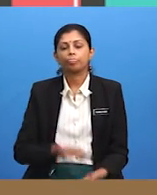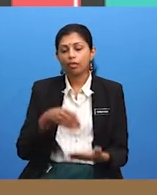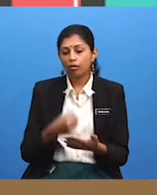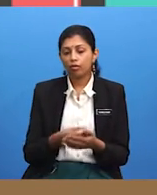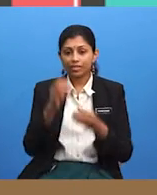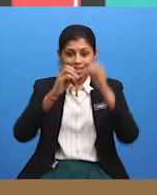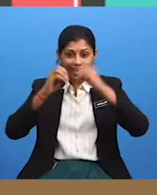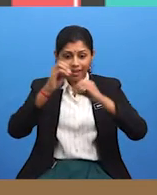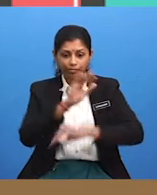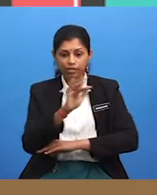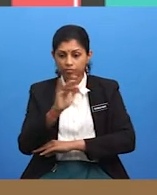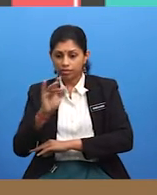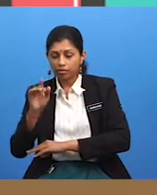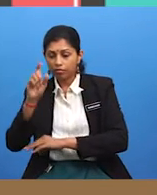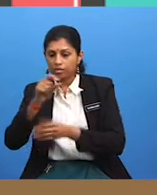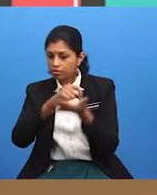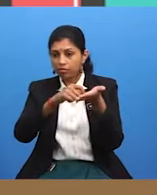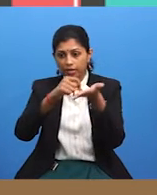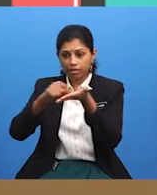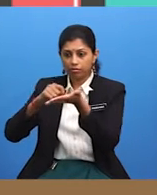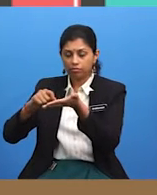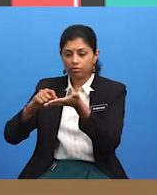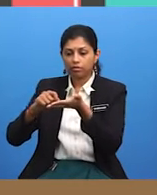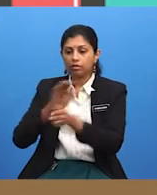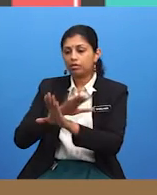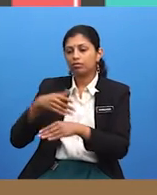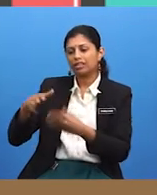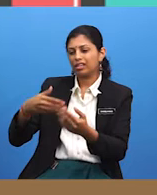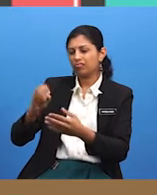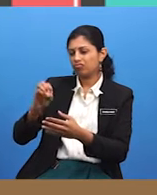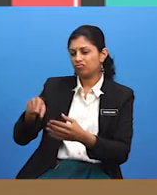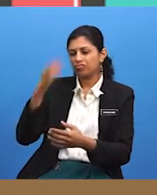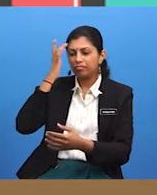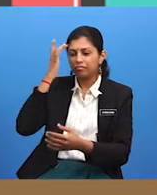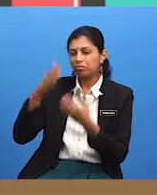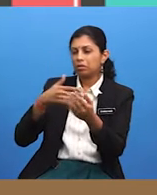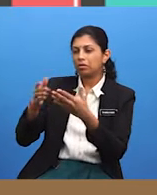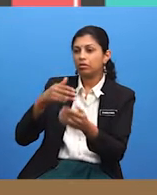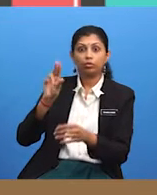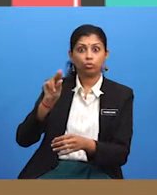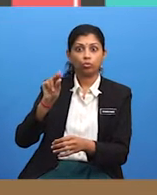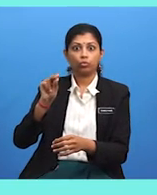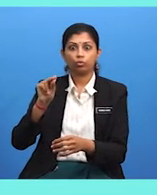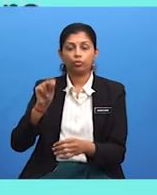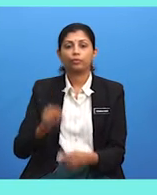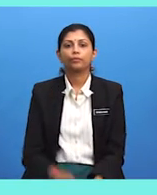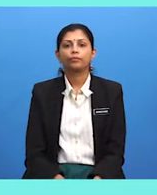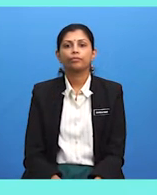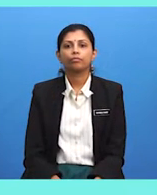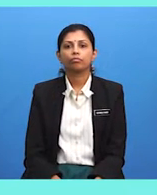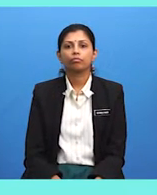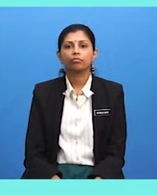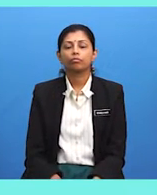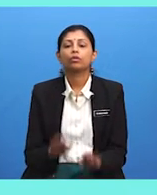empty spaces need to be filled in. The second don't is. Do not